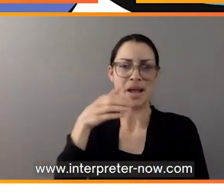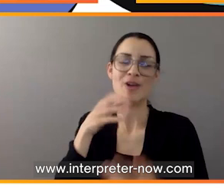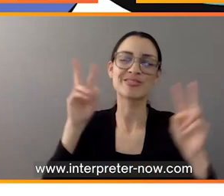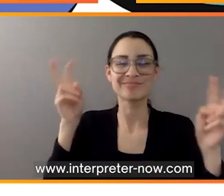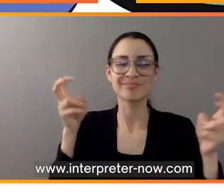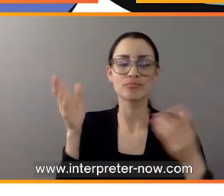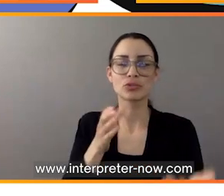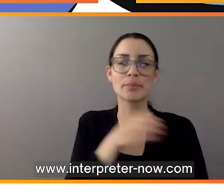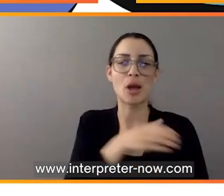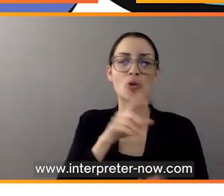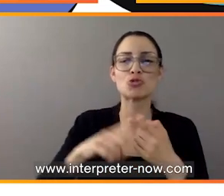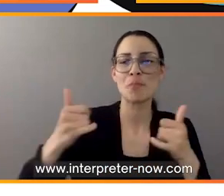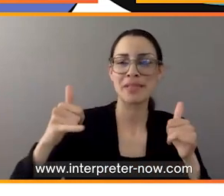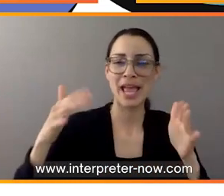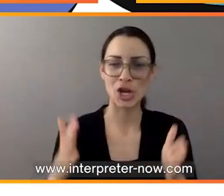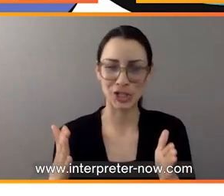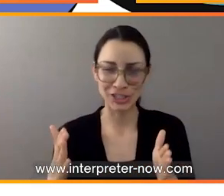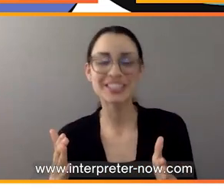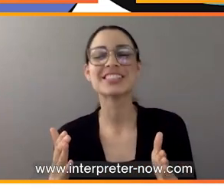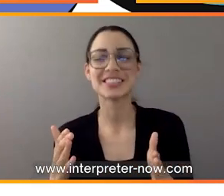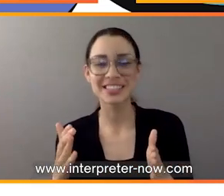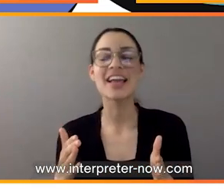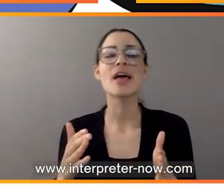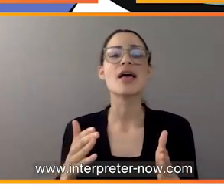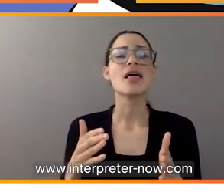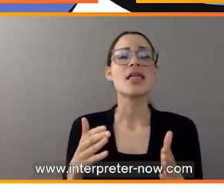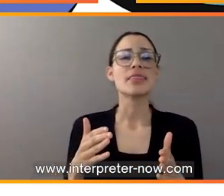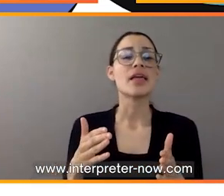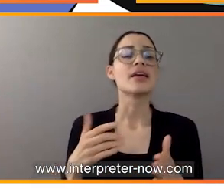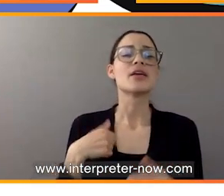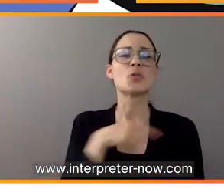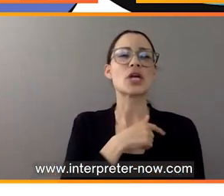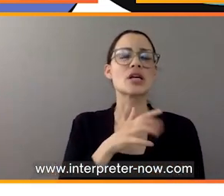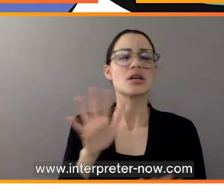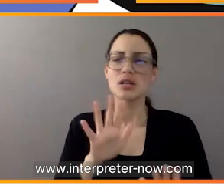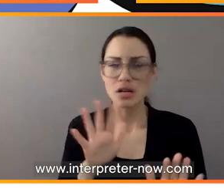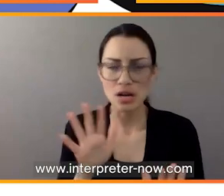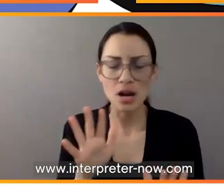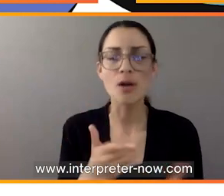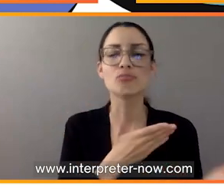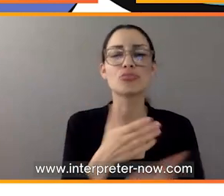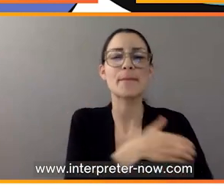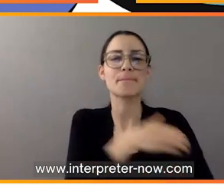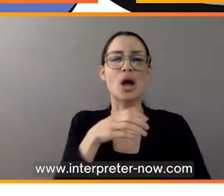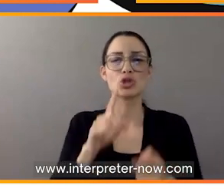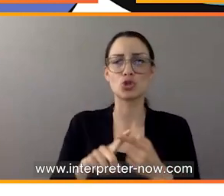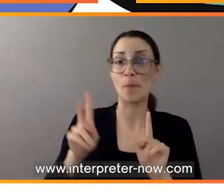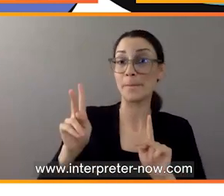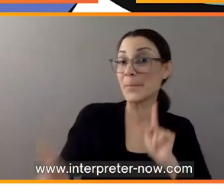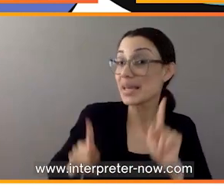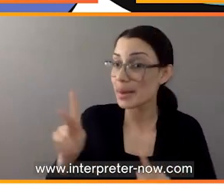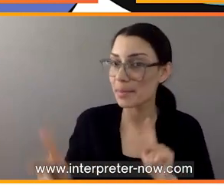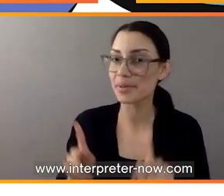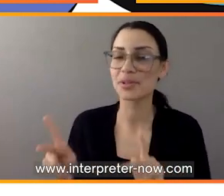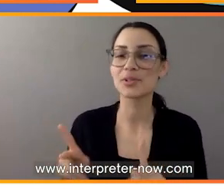together bring power to the players? It was kind of a saying. And then internally we flipped it and said, well, then how do we also bring power to our people that these companies